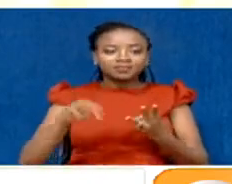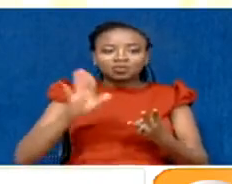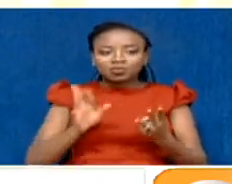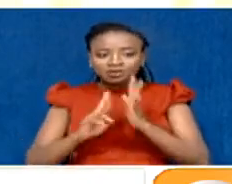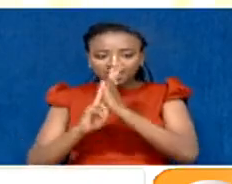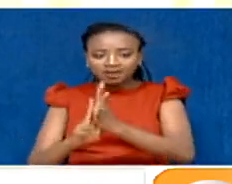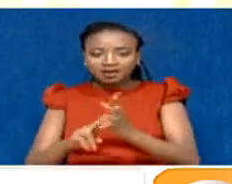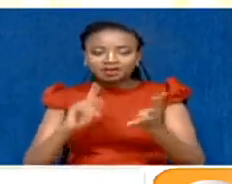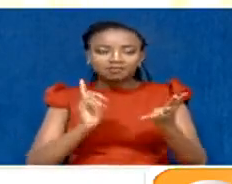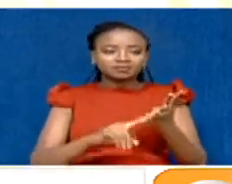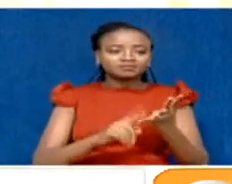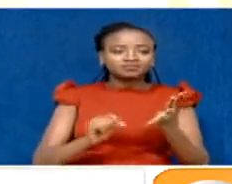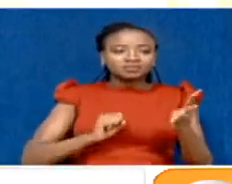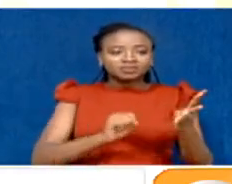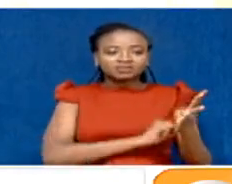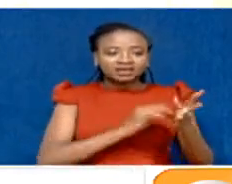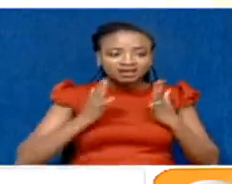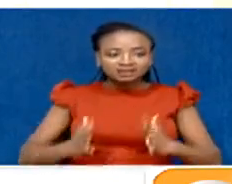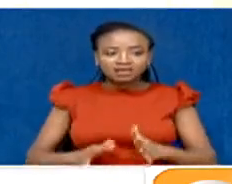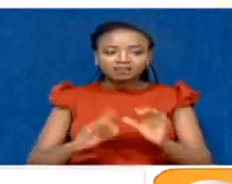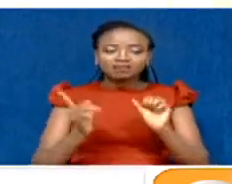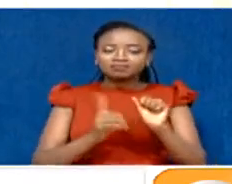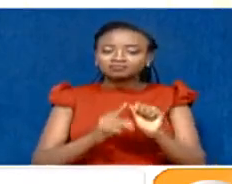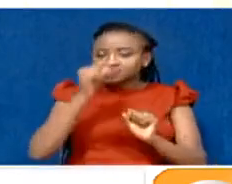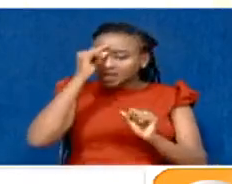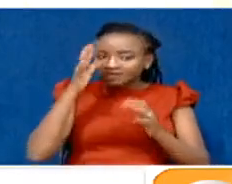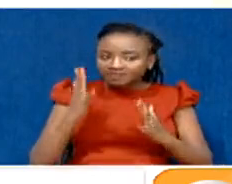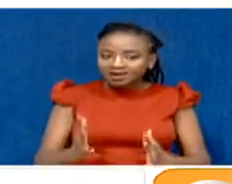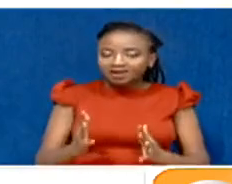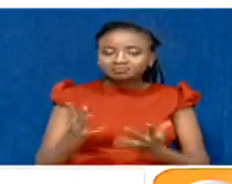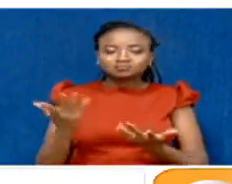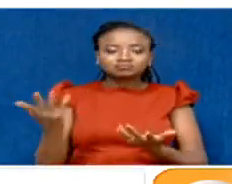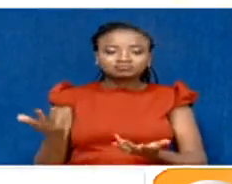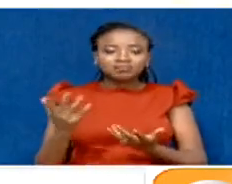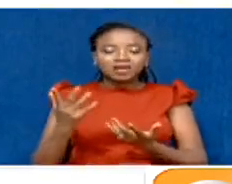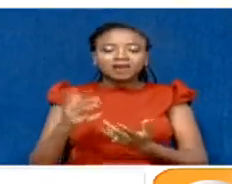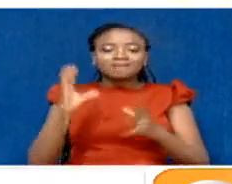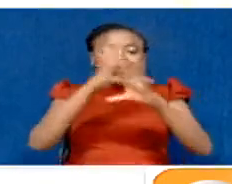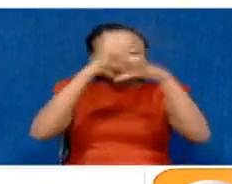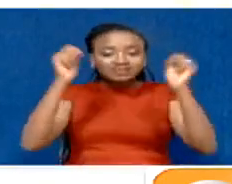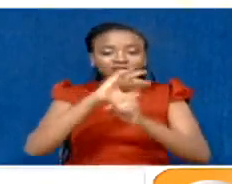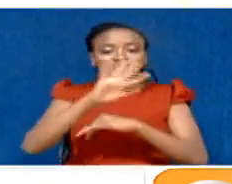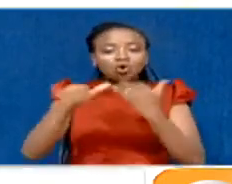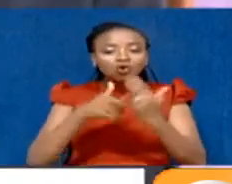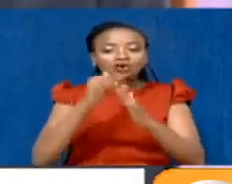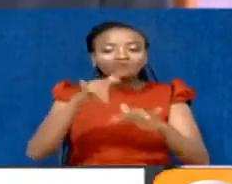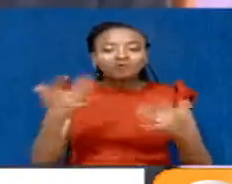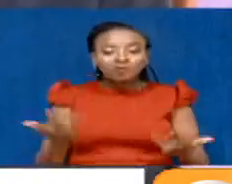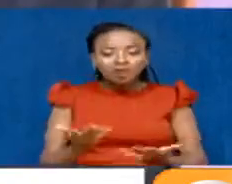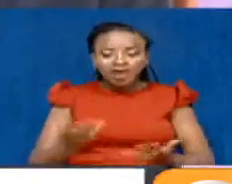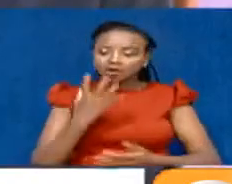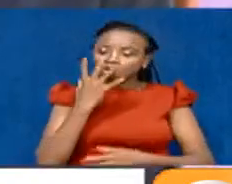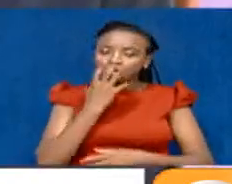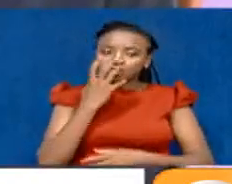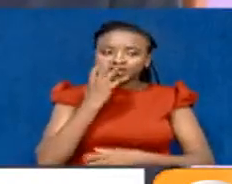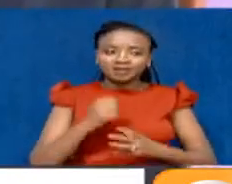Women rep? ODM. Senator? Governor, ODM. President, ODM.